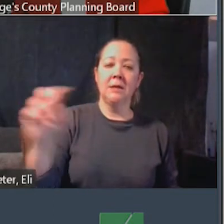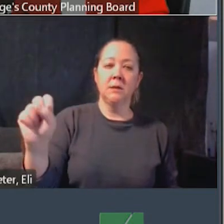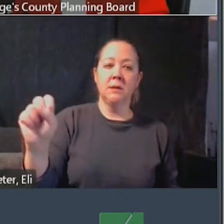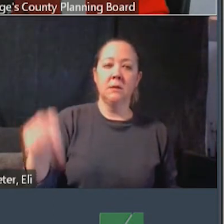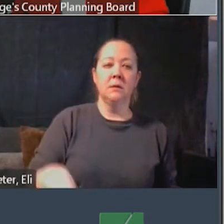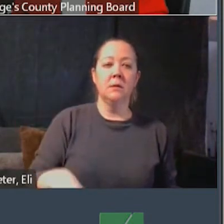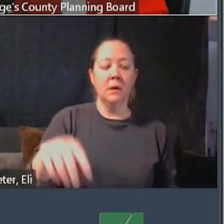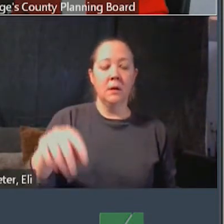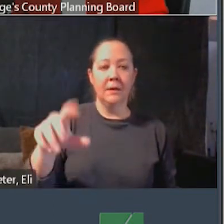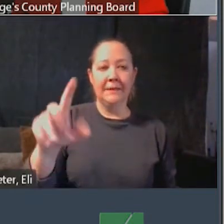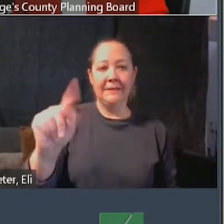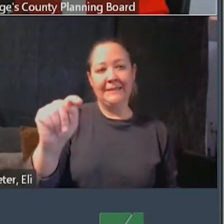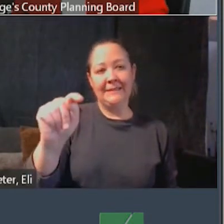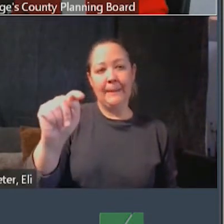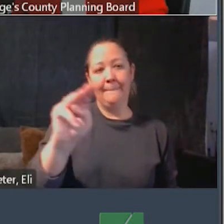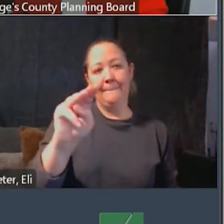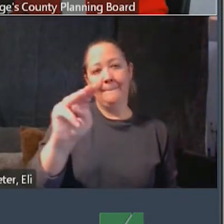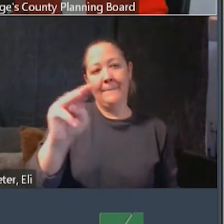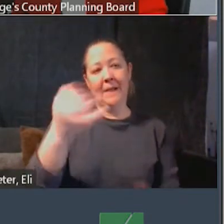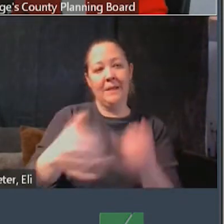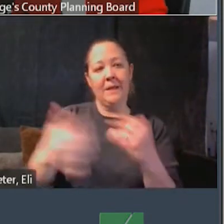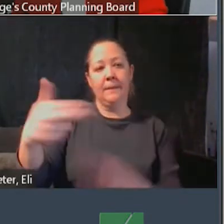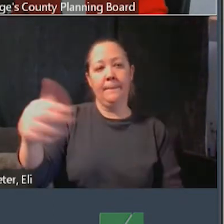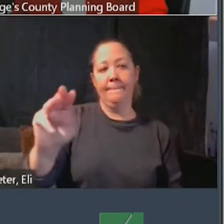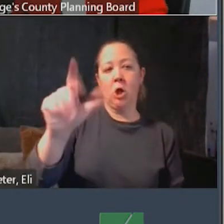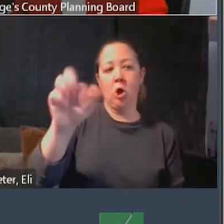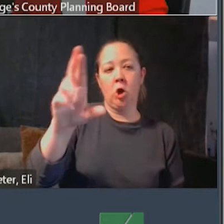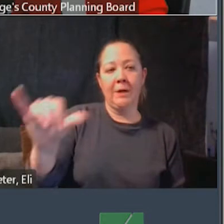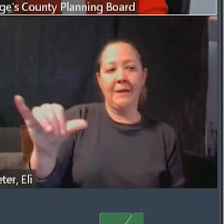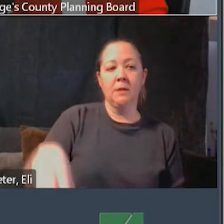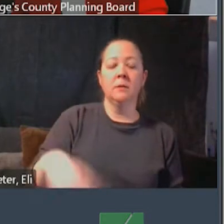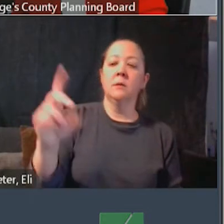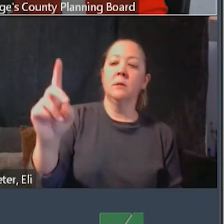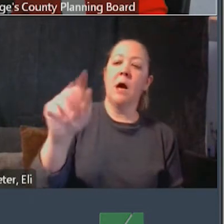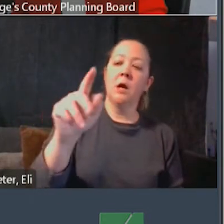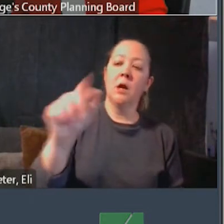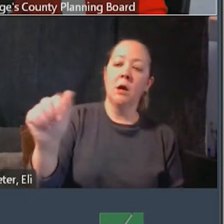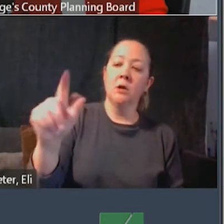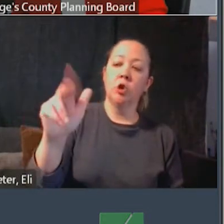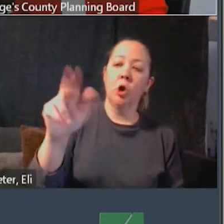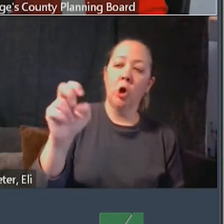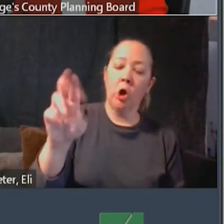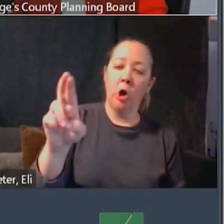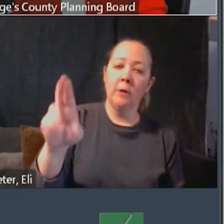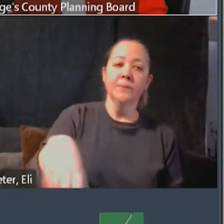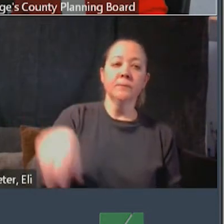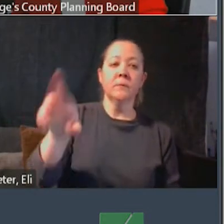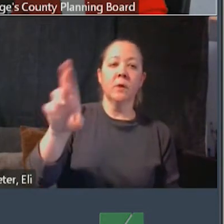Tyaka Mallory? Donna Turner? Regina Bryan? Scott